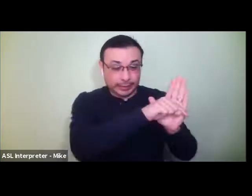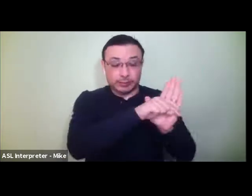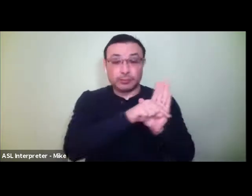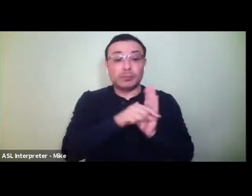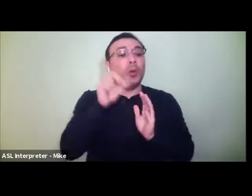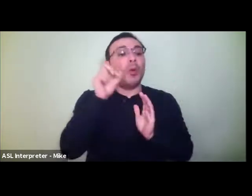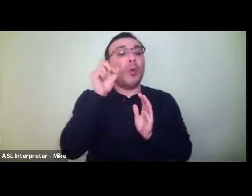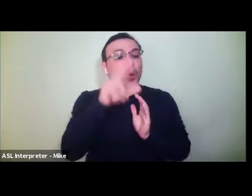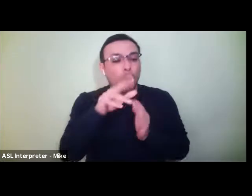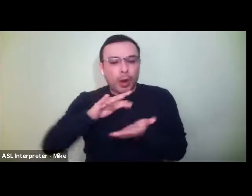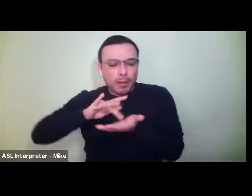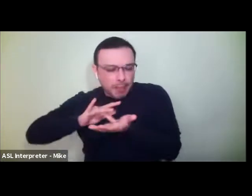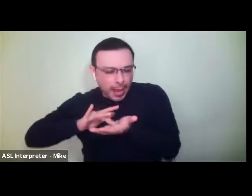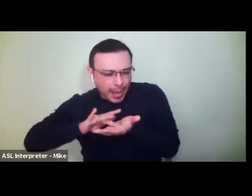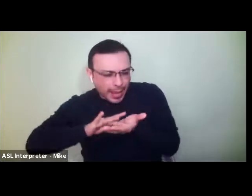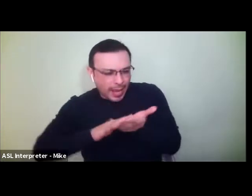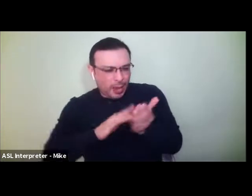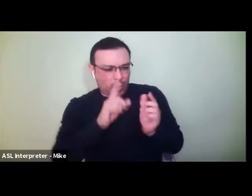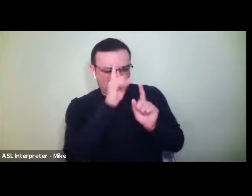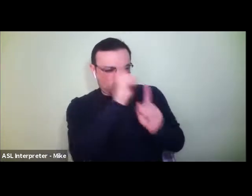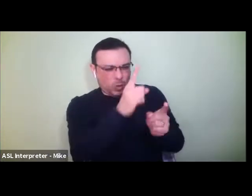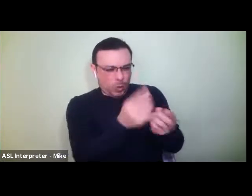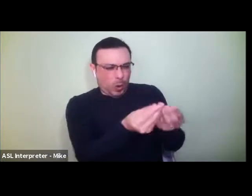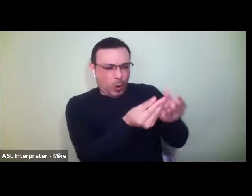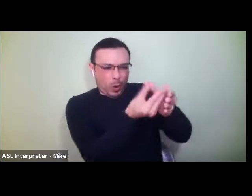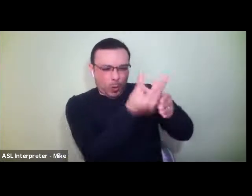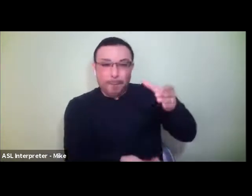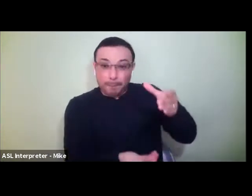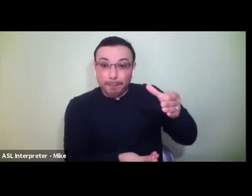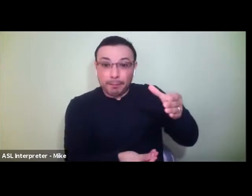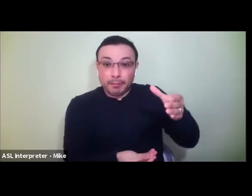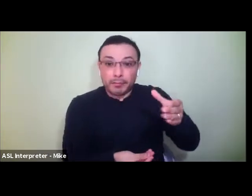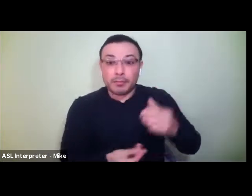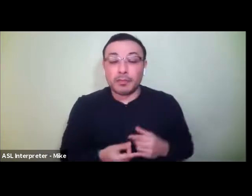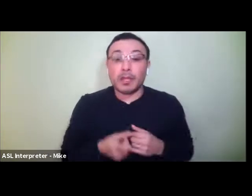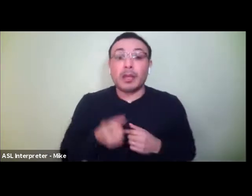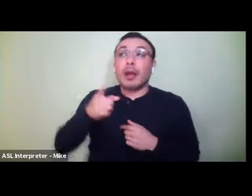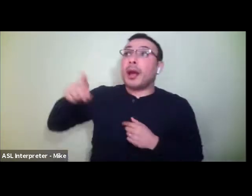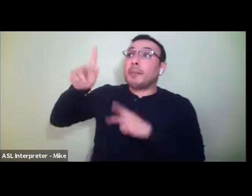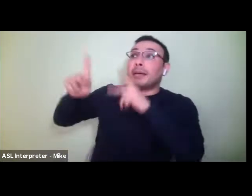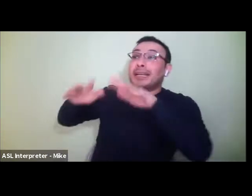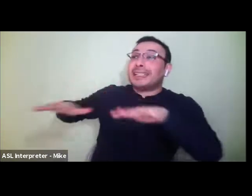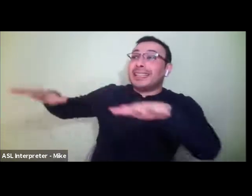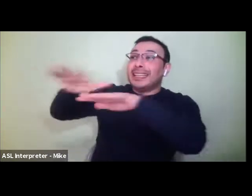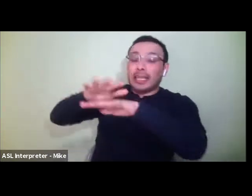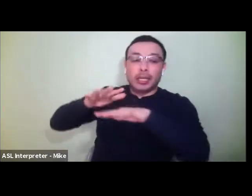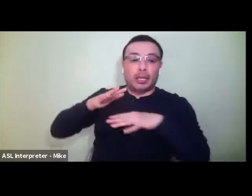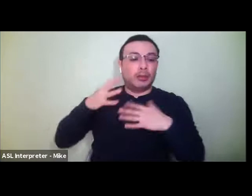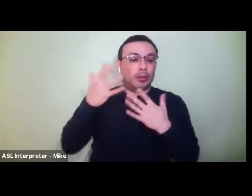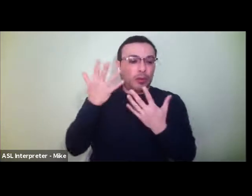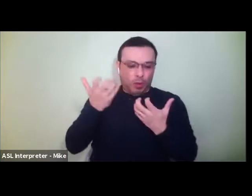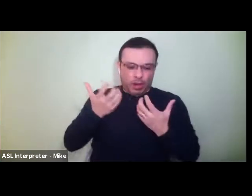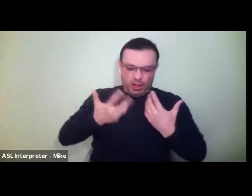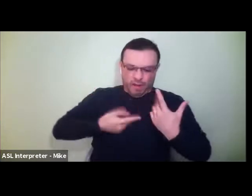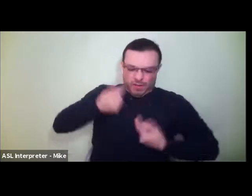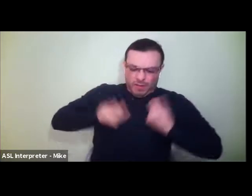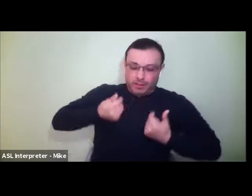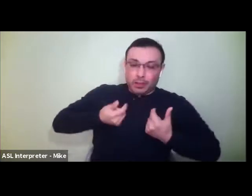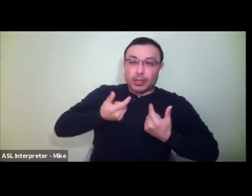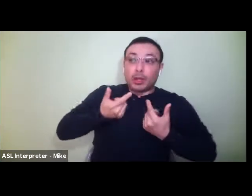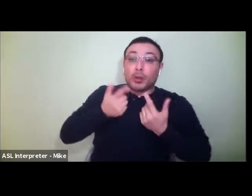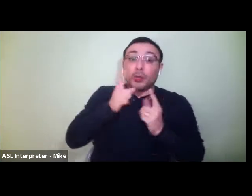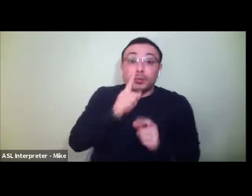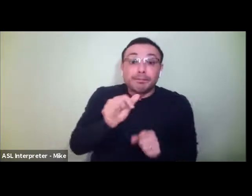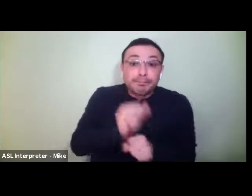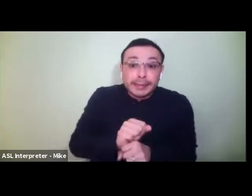is really to cure society of us more than it is to treat what ails our minds, spirits,